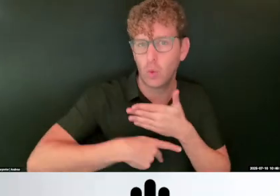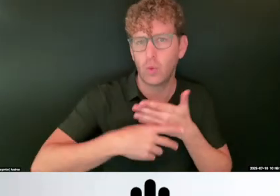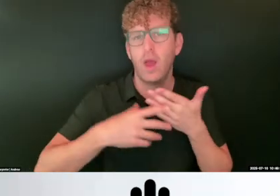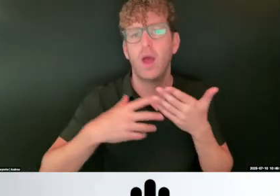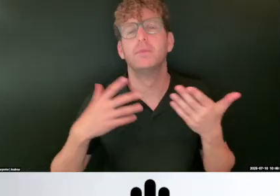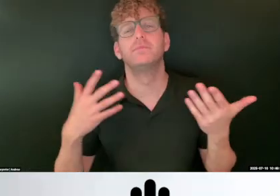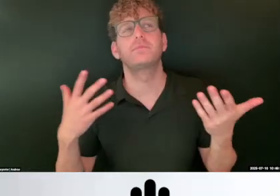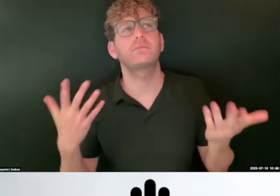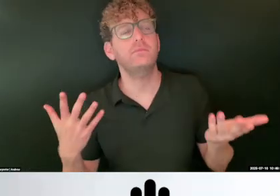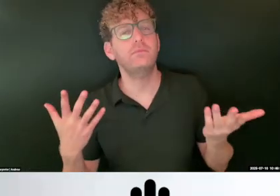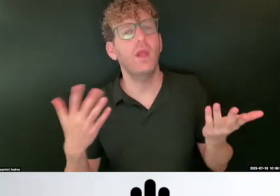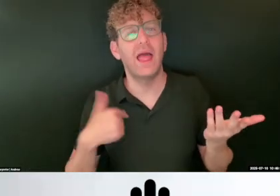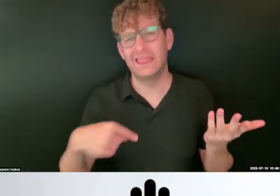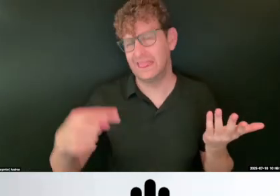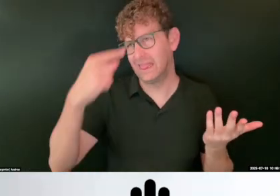the